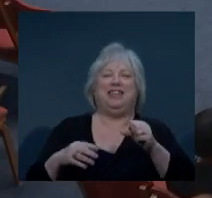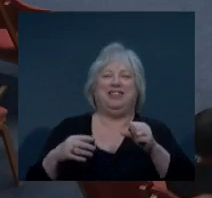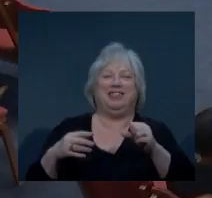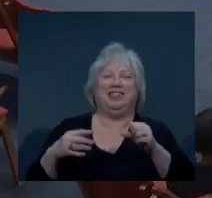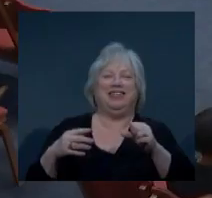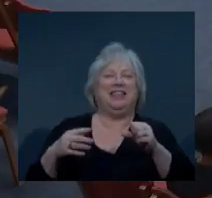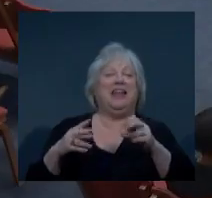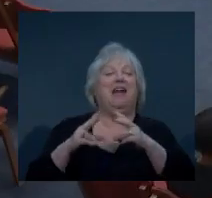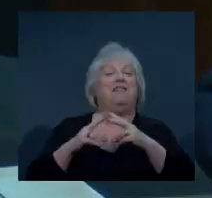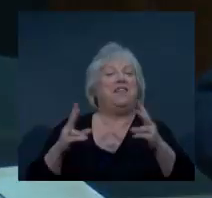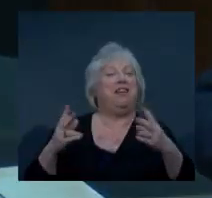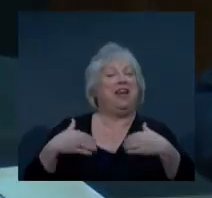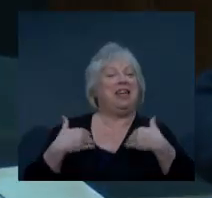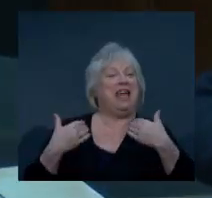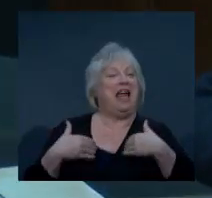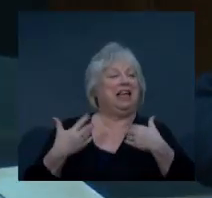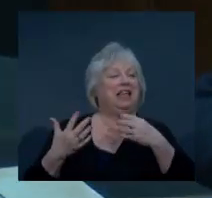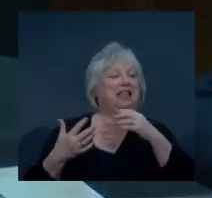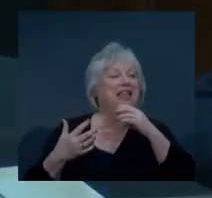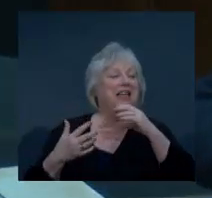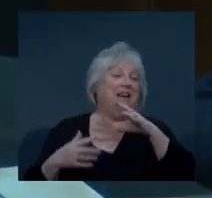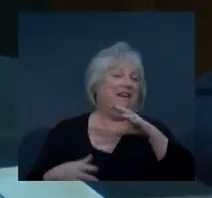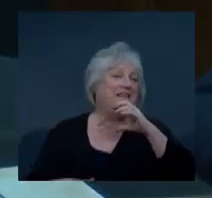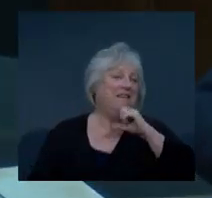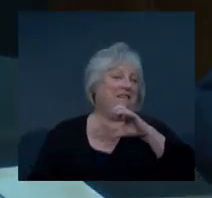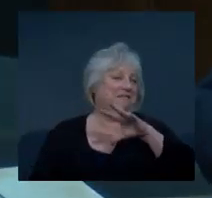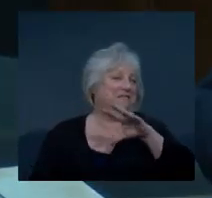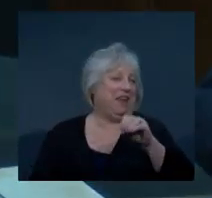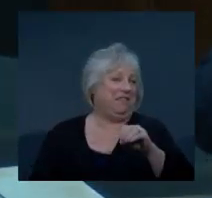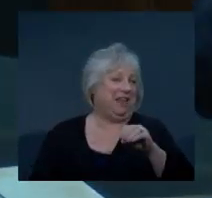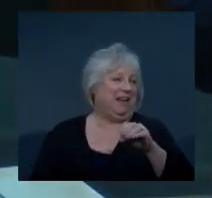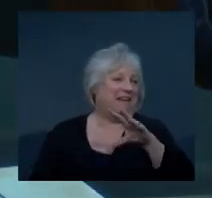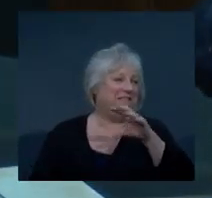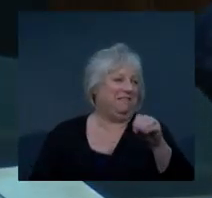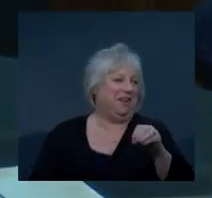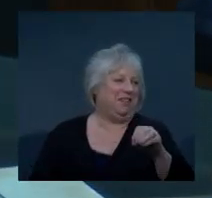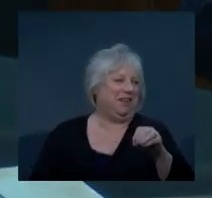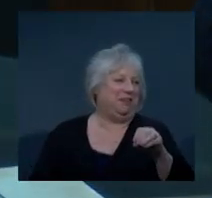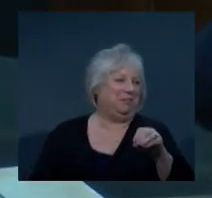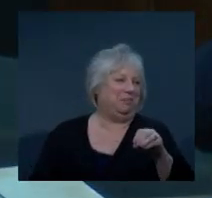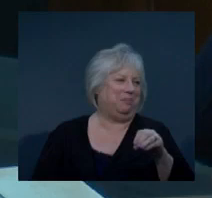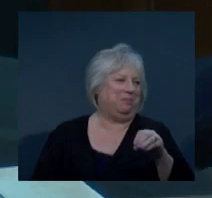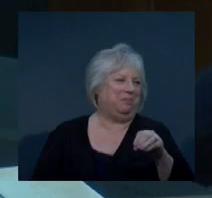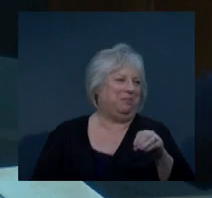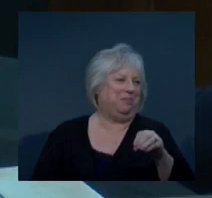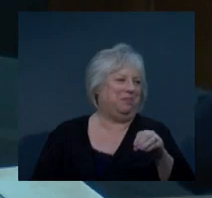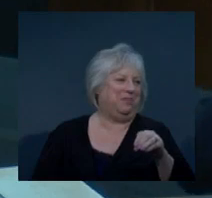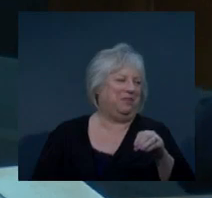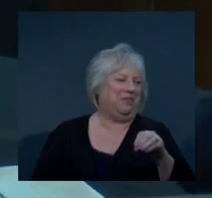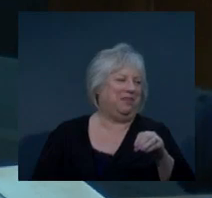a very young 50, a very young 50,